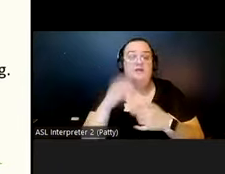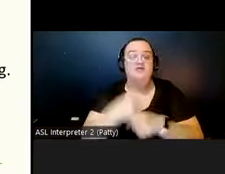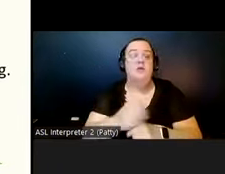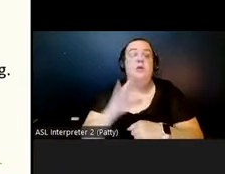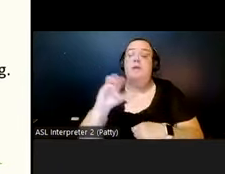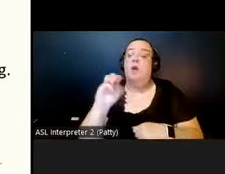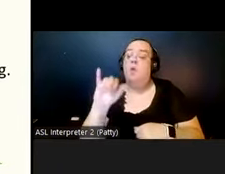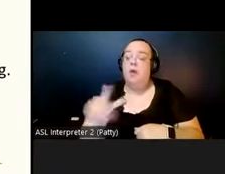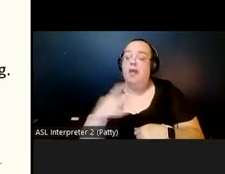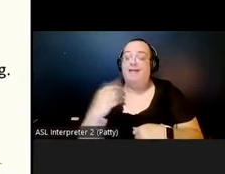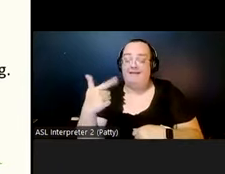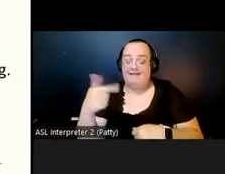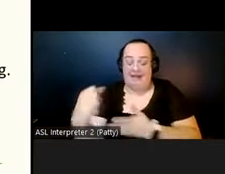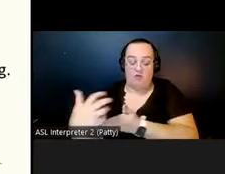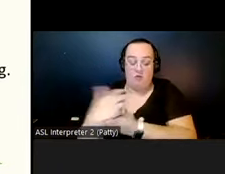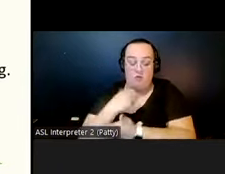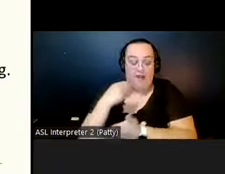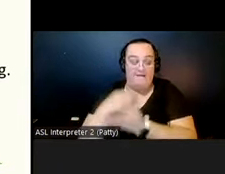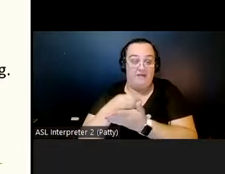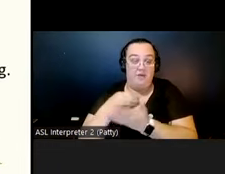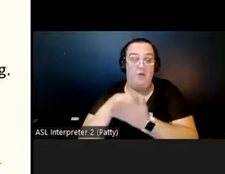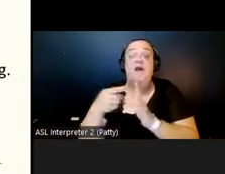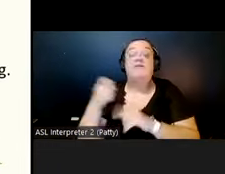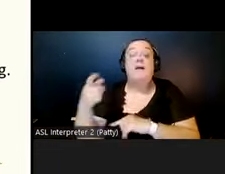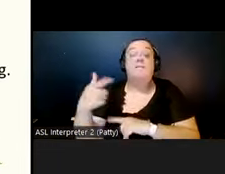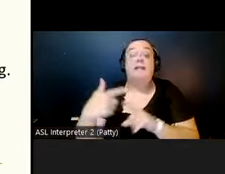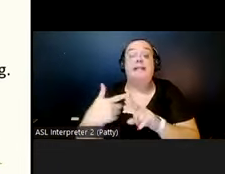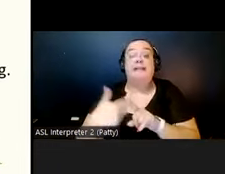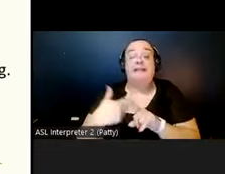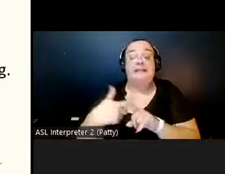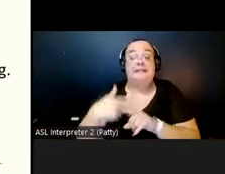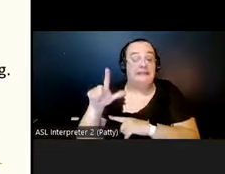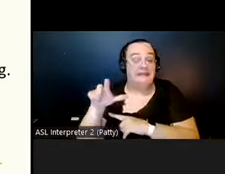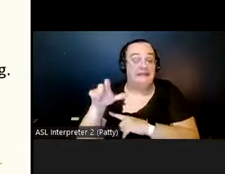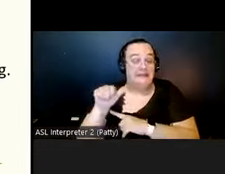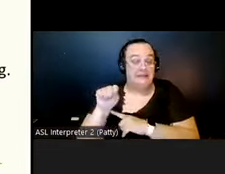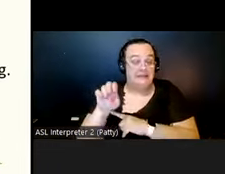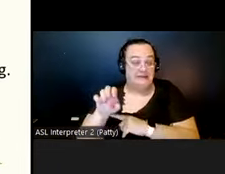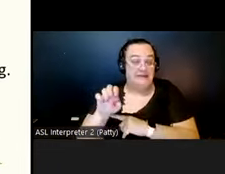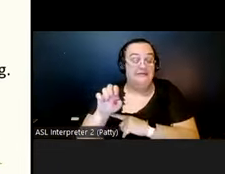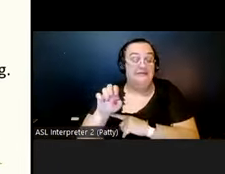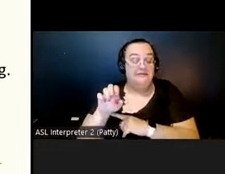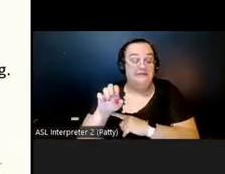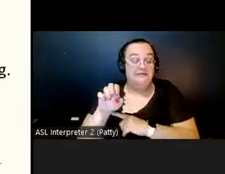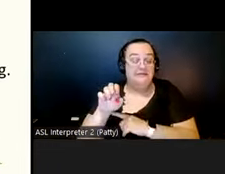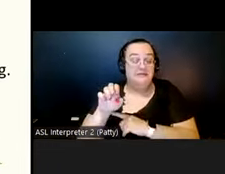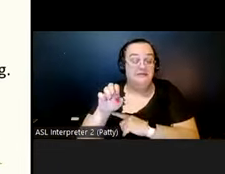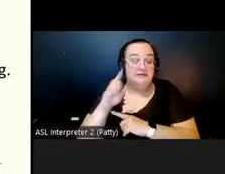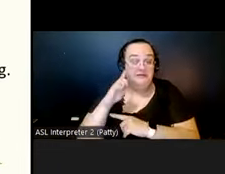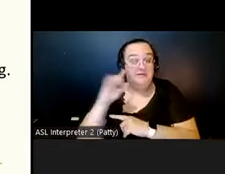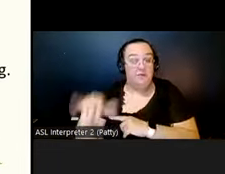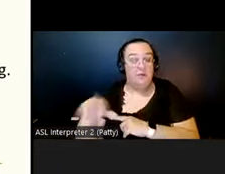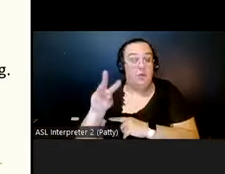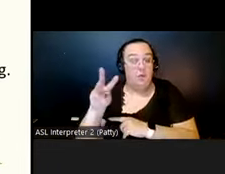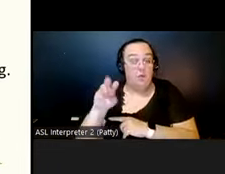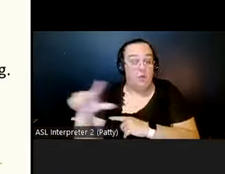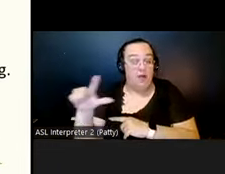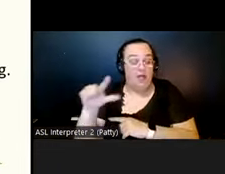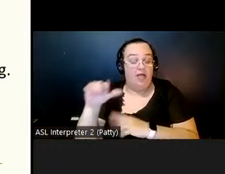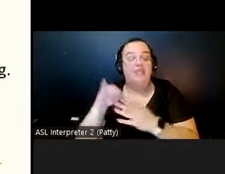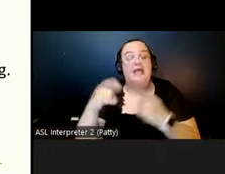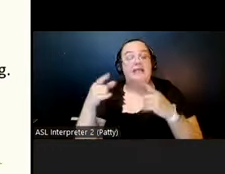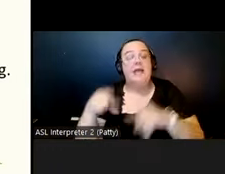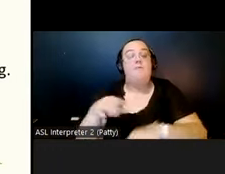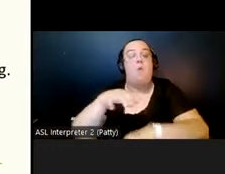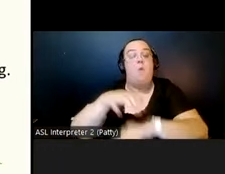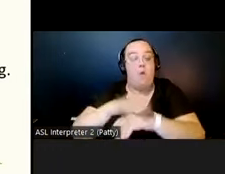gas revenue from leases on those wells that occur on federal